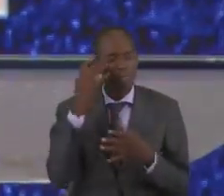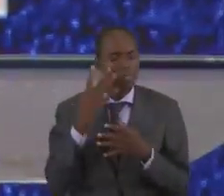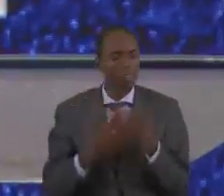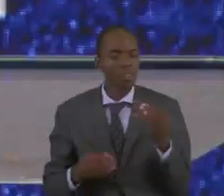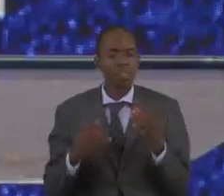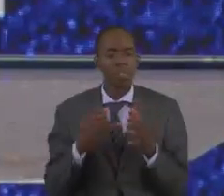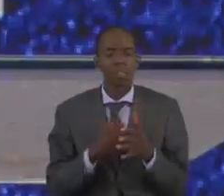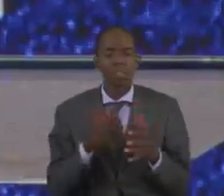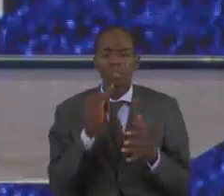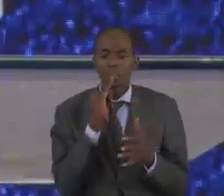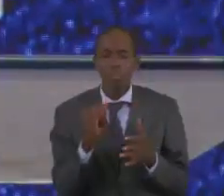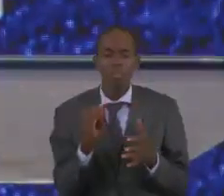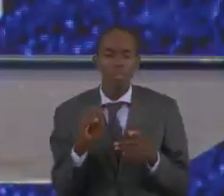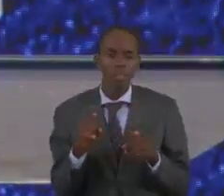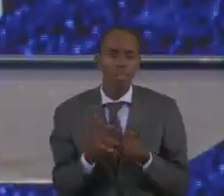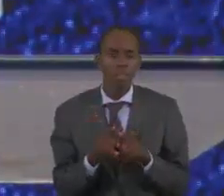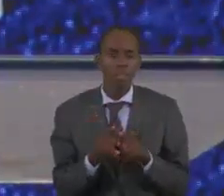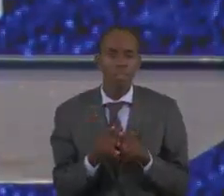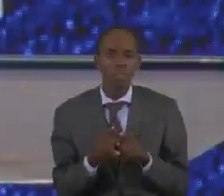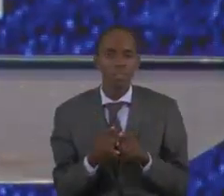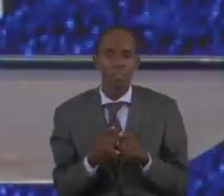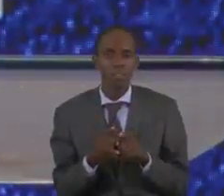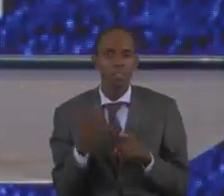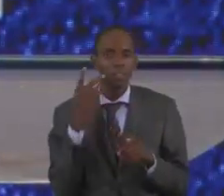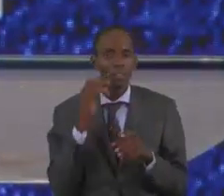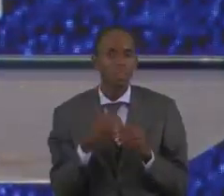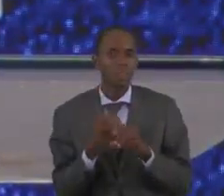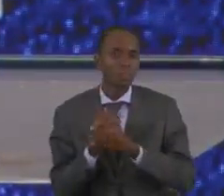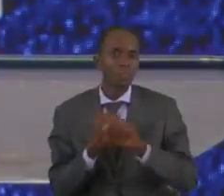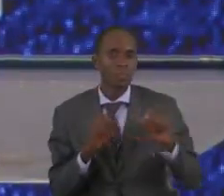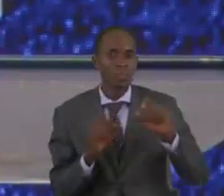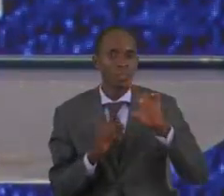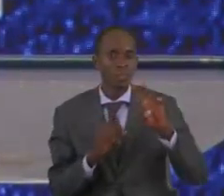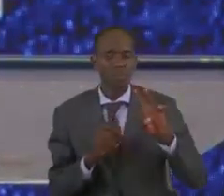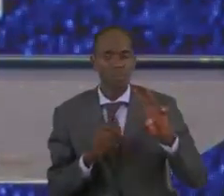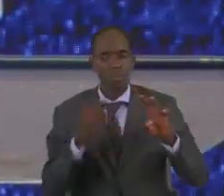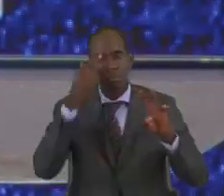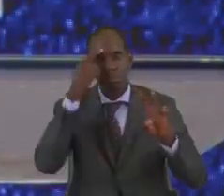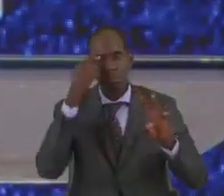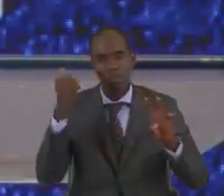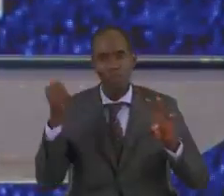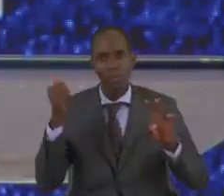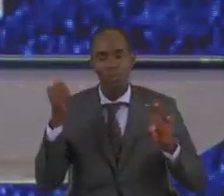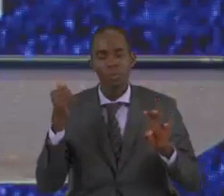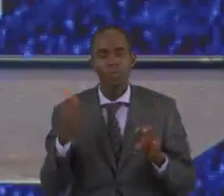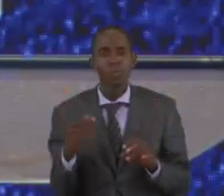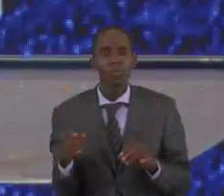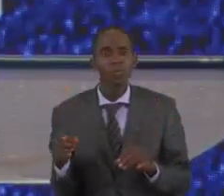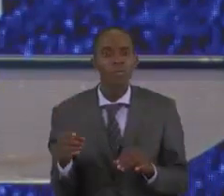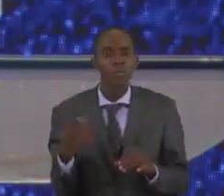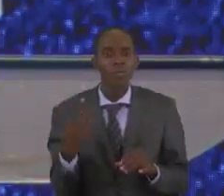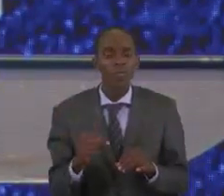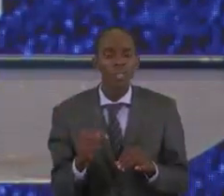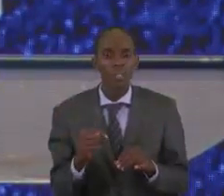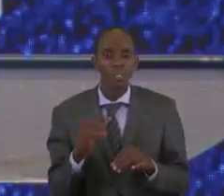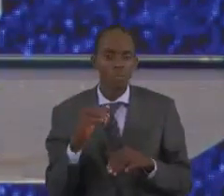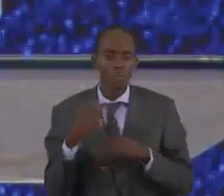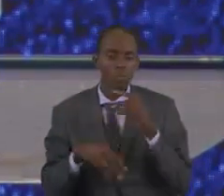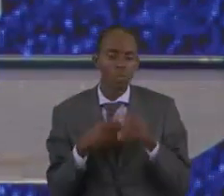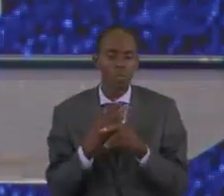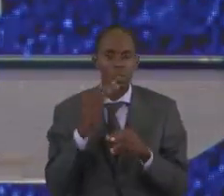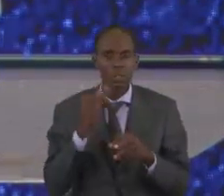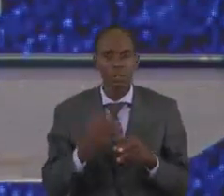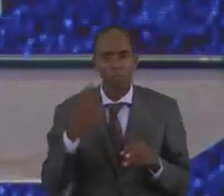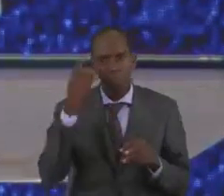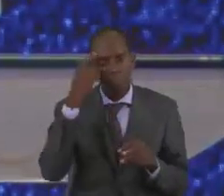and peace. In verse 7, it says, because the carnal mind